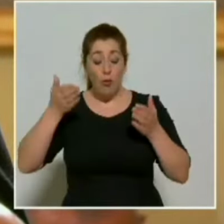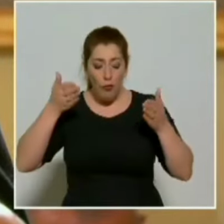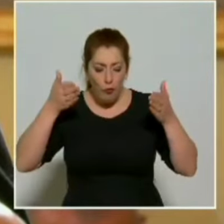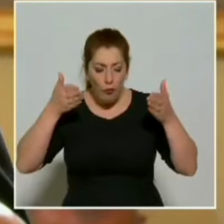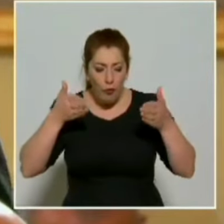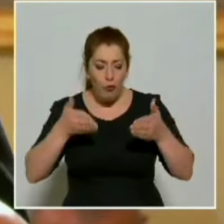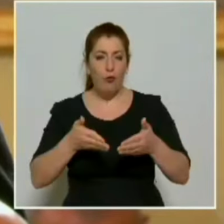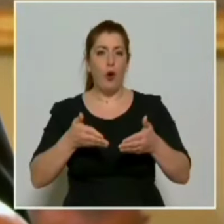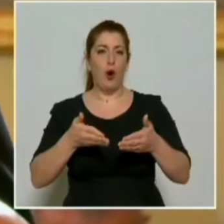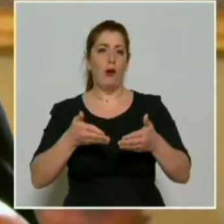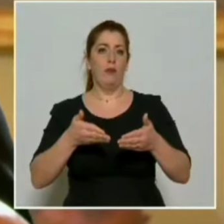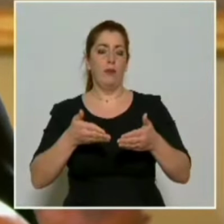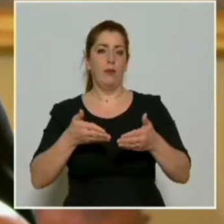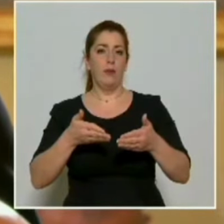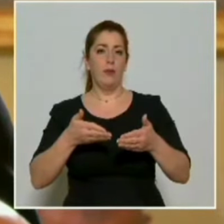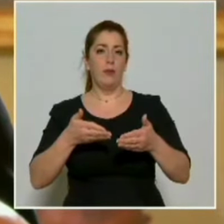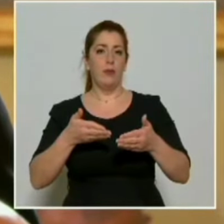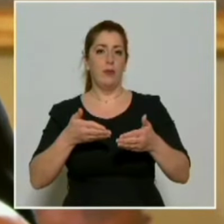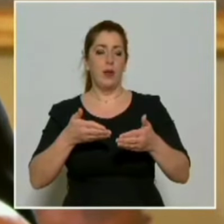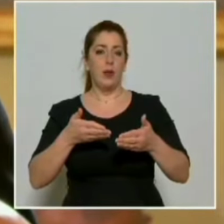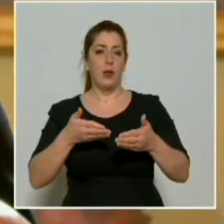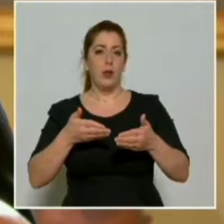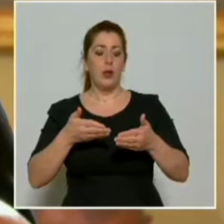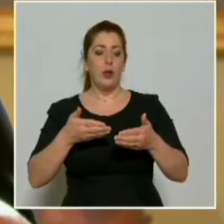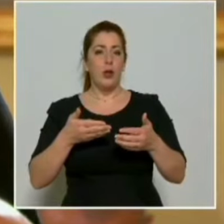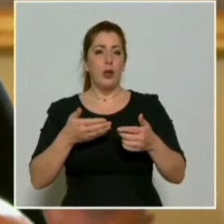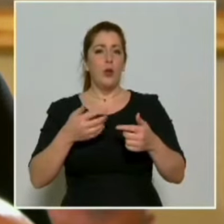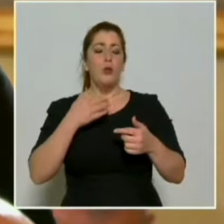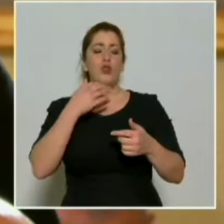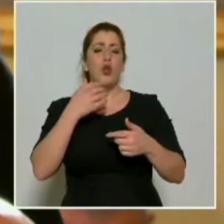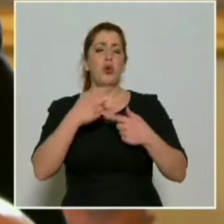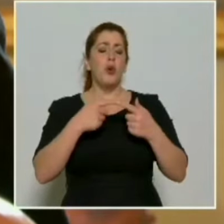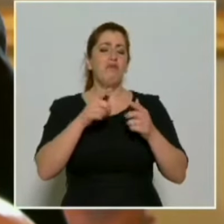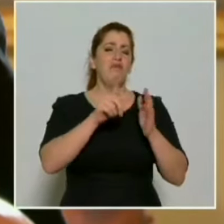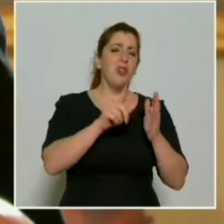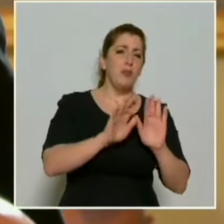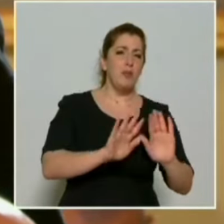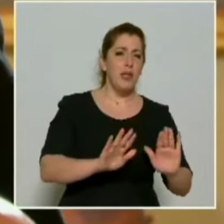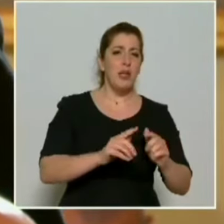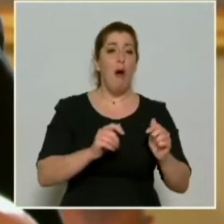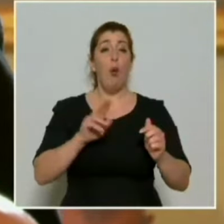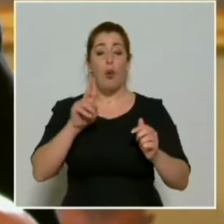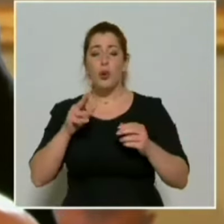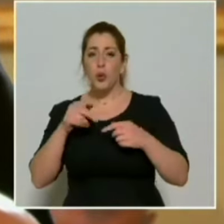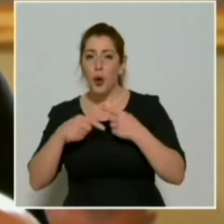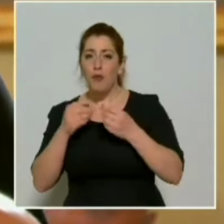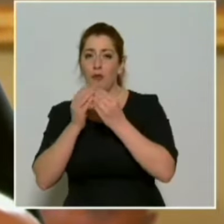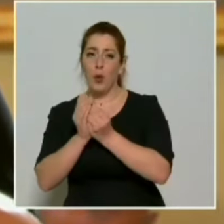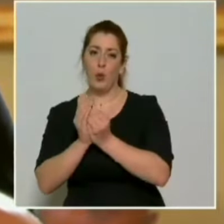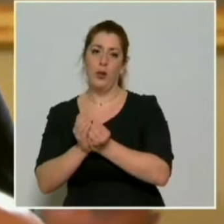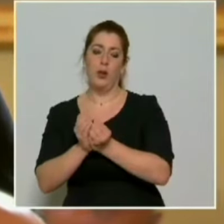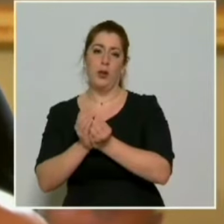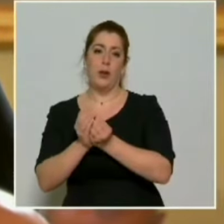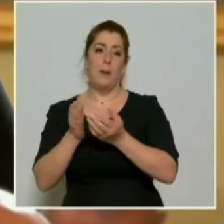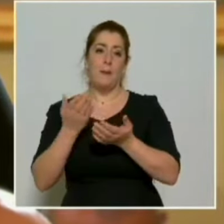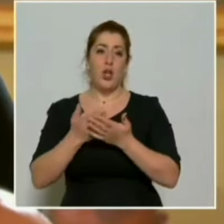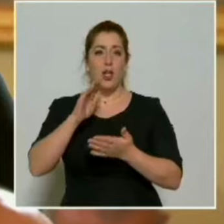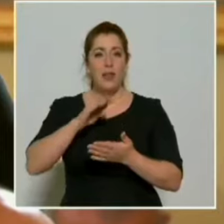on moral grounds. Sabiex il-nies jużaw il-mezzi soċjali b'mod